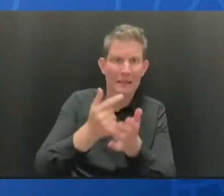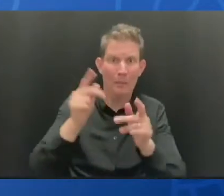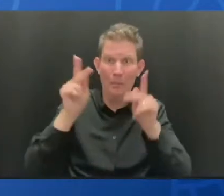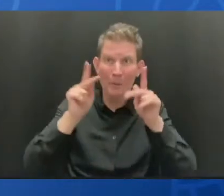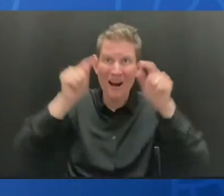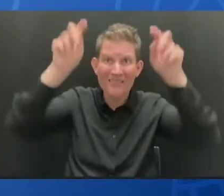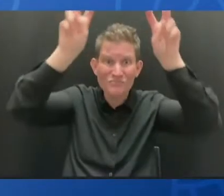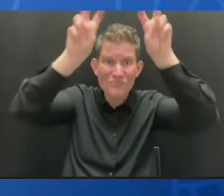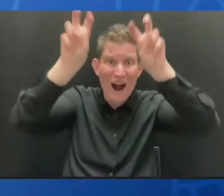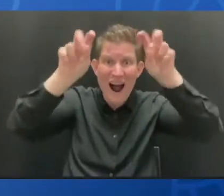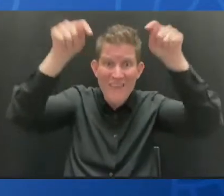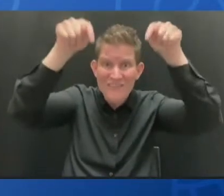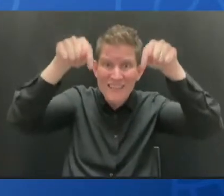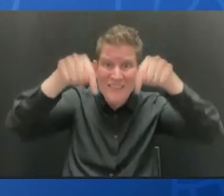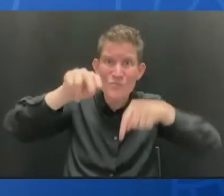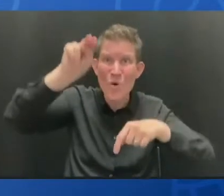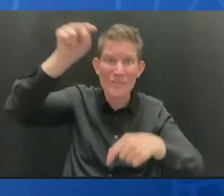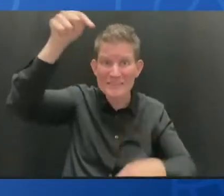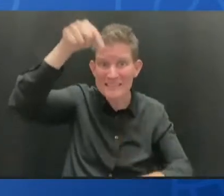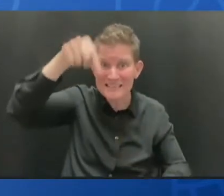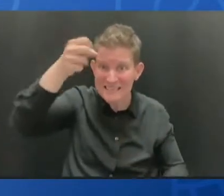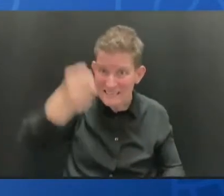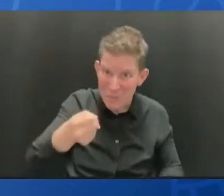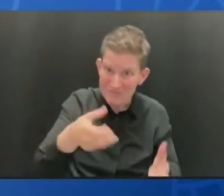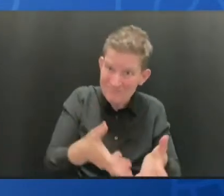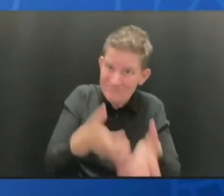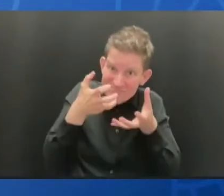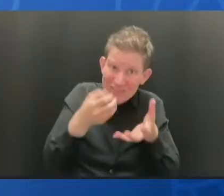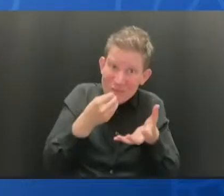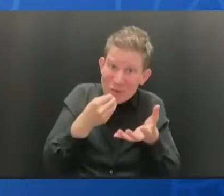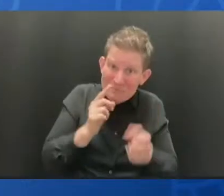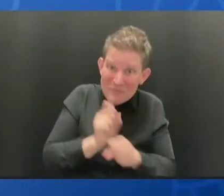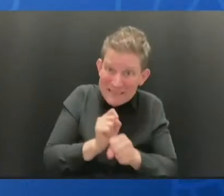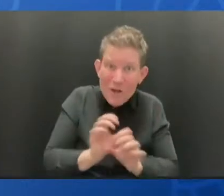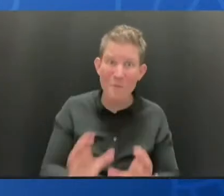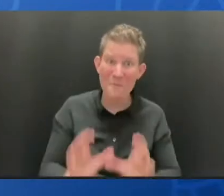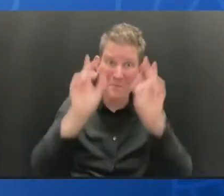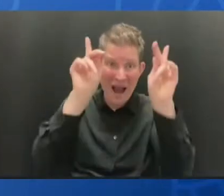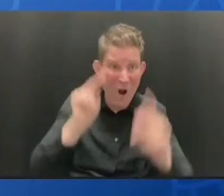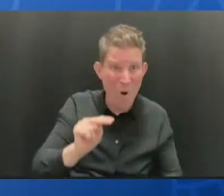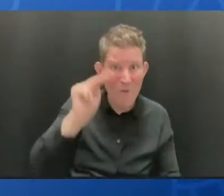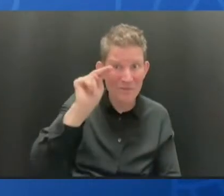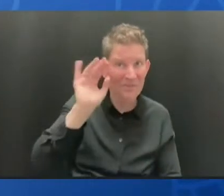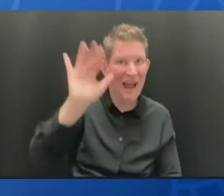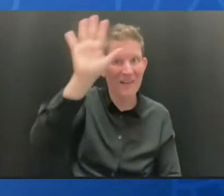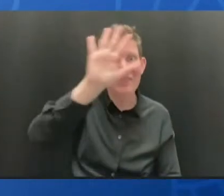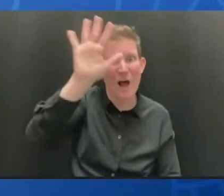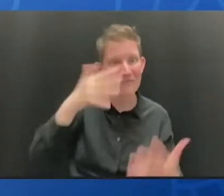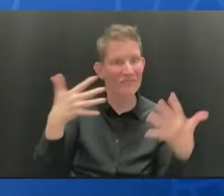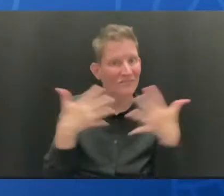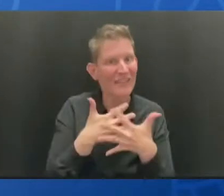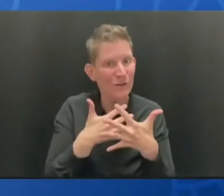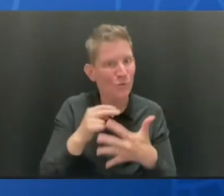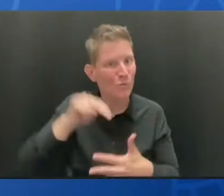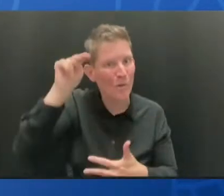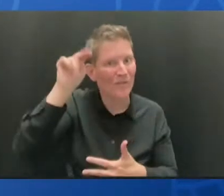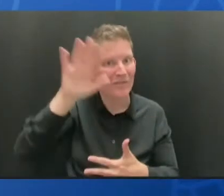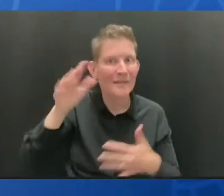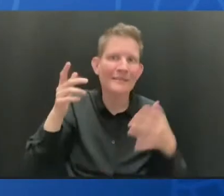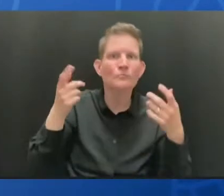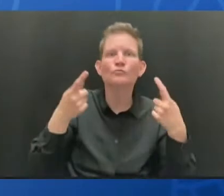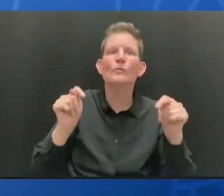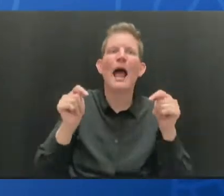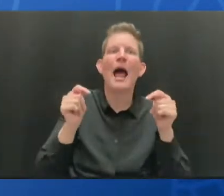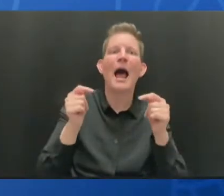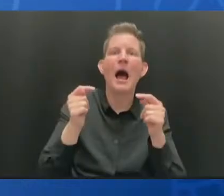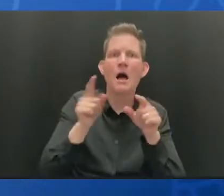Because that's the fear, that basically this is a way to move the population from the north to the south. Mm-hmm. And do you have any plan that they will expand it to go